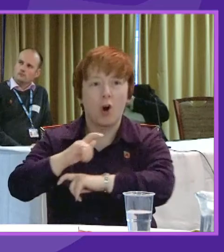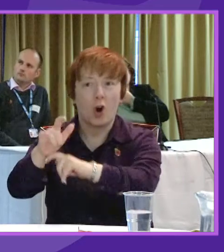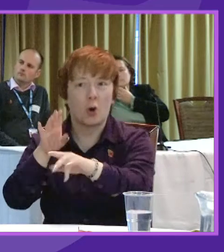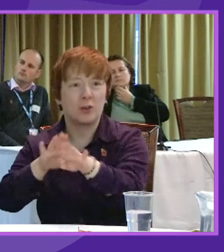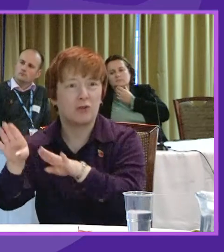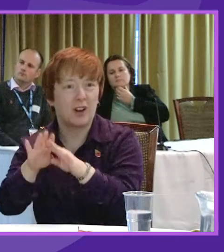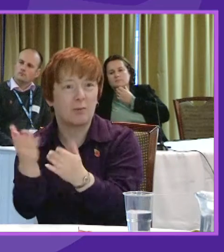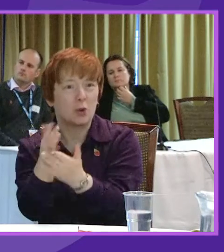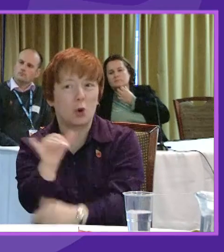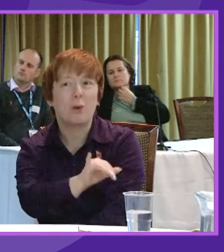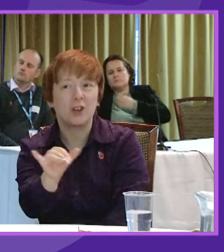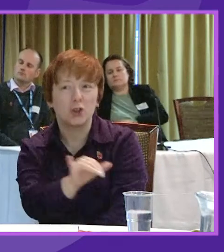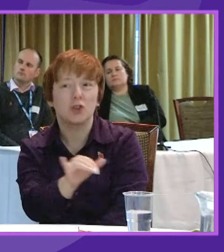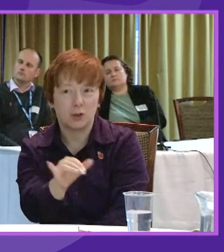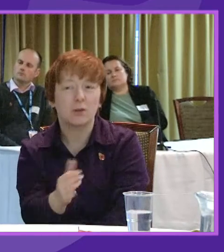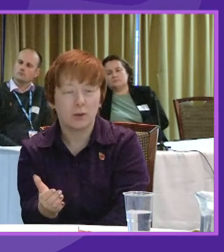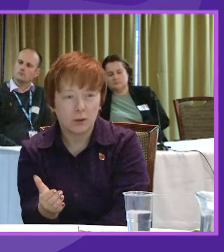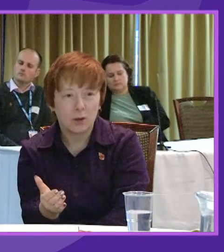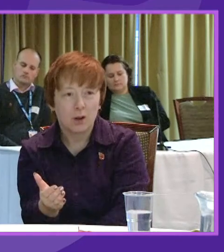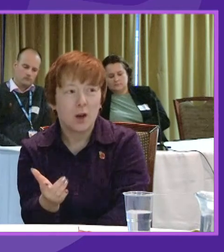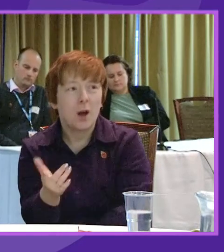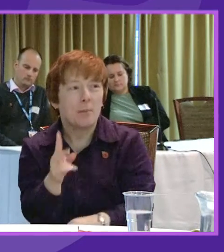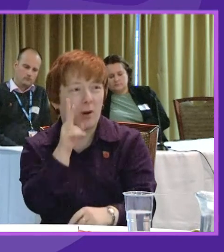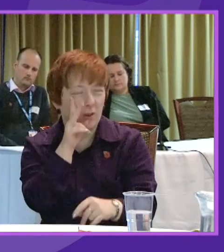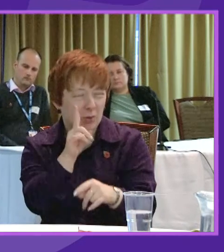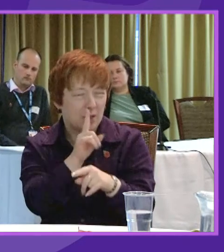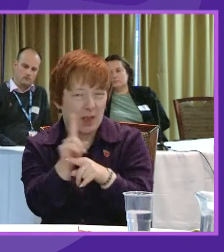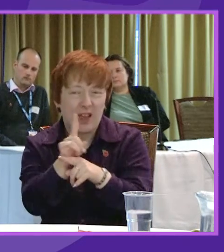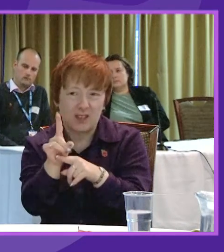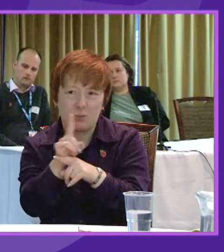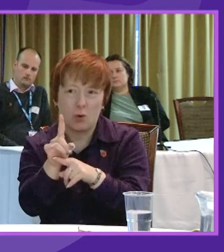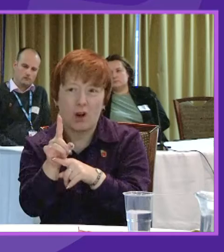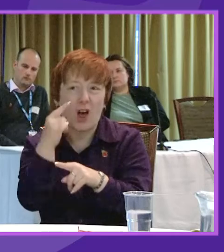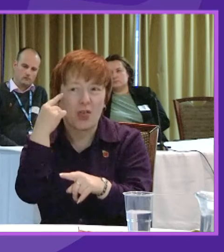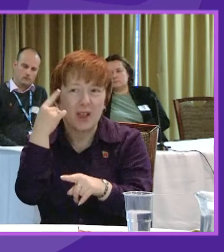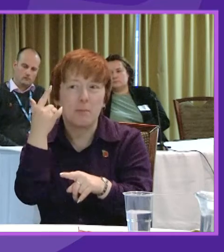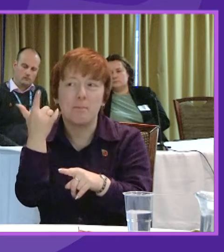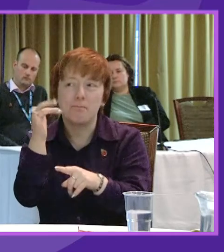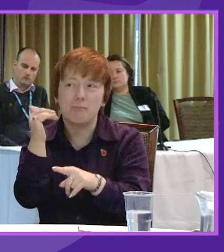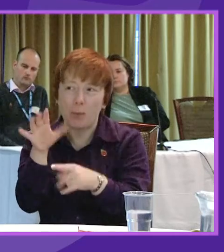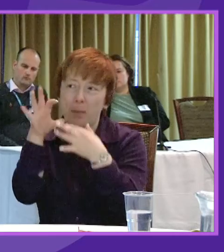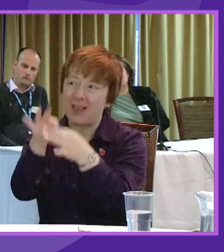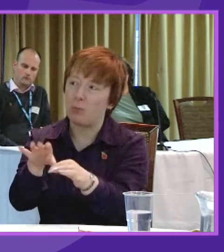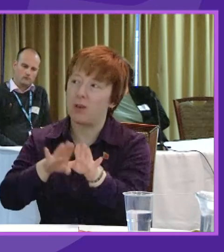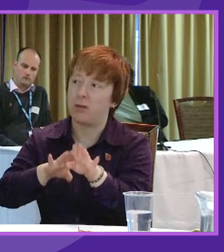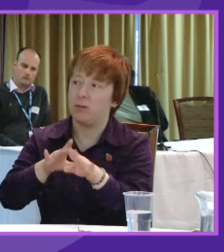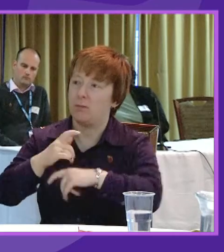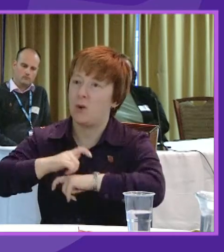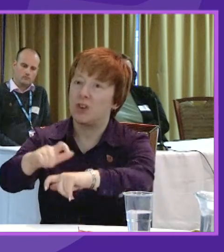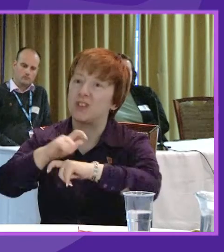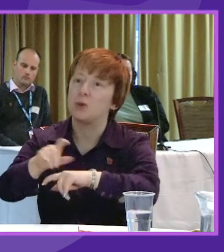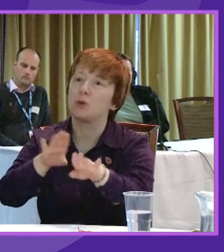so it will be really useful to understand that more. But as you'll see later, there are some other comments in relation to that that do suggest it is more about ongoing